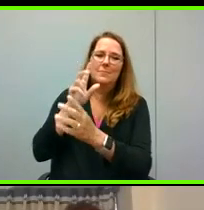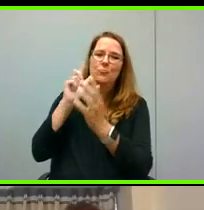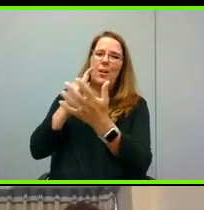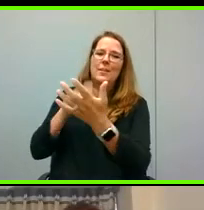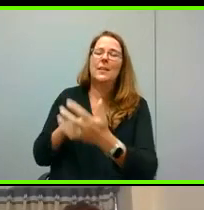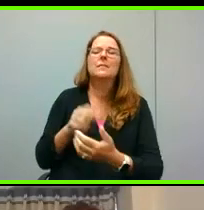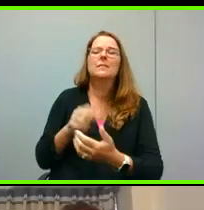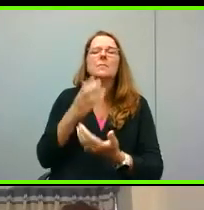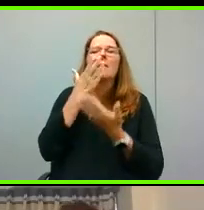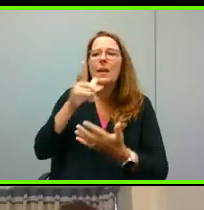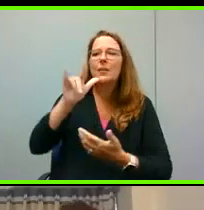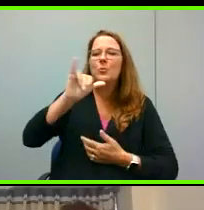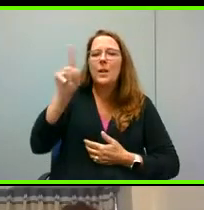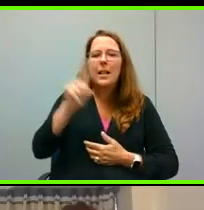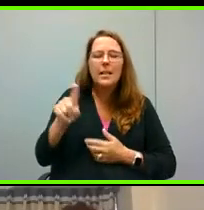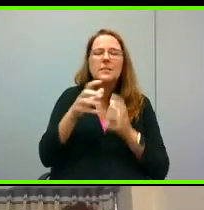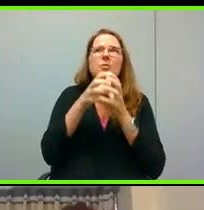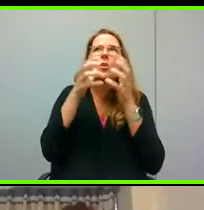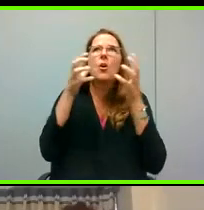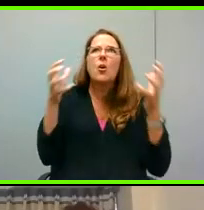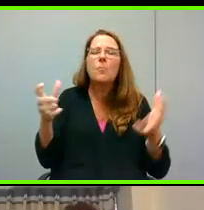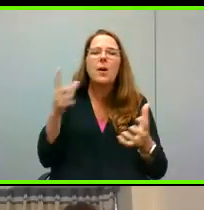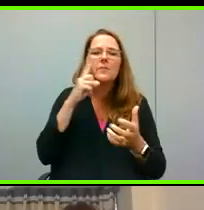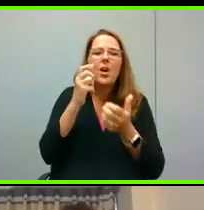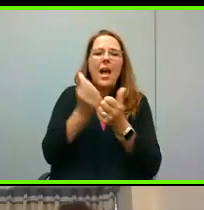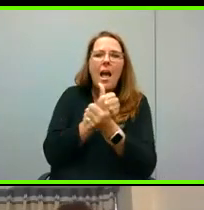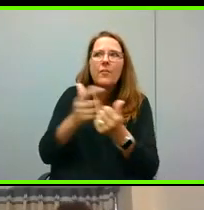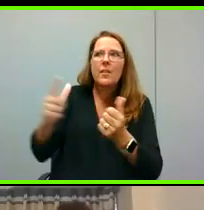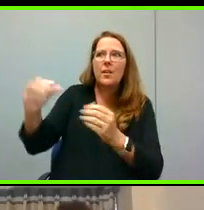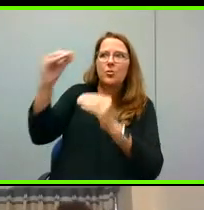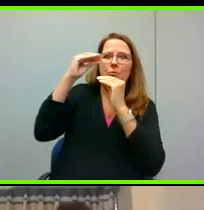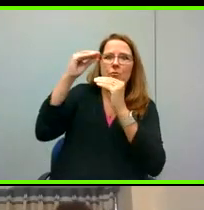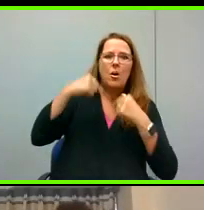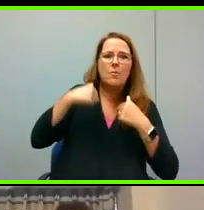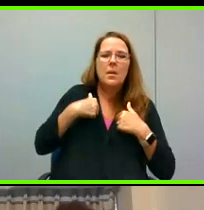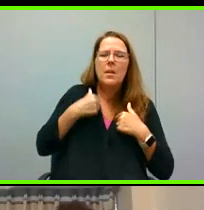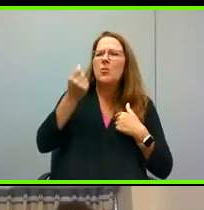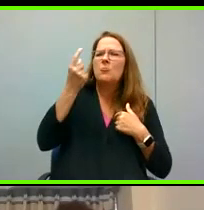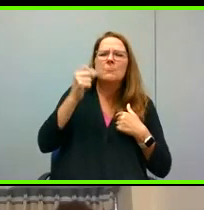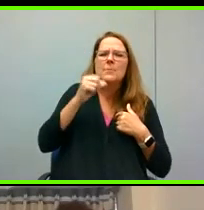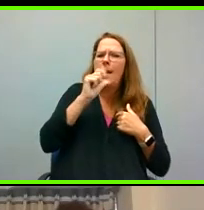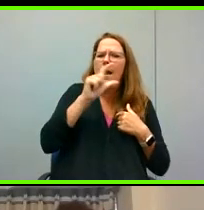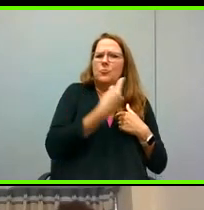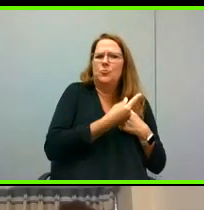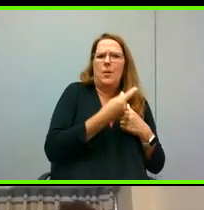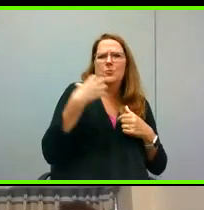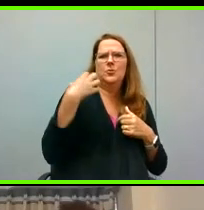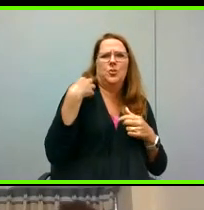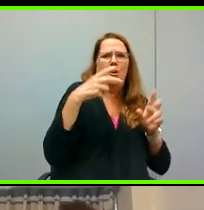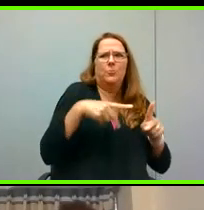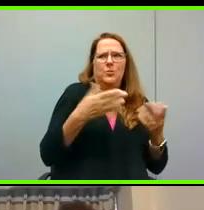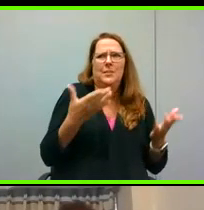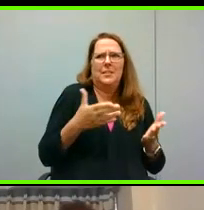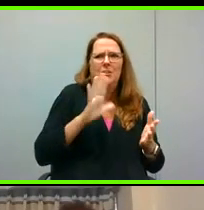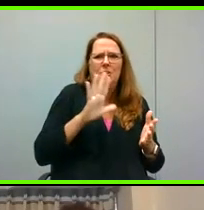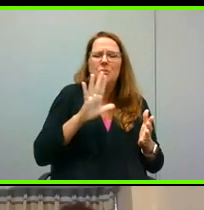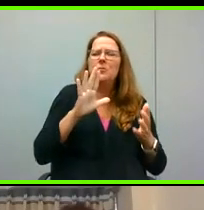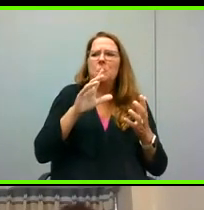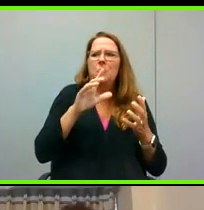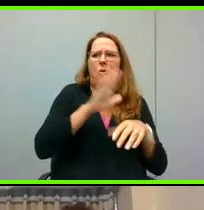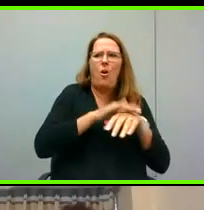so much for all that you've taught me, not just in my role as chairperson or on the executive committee,